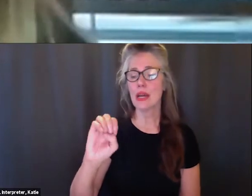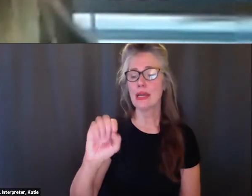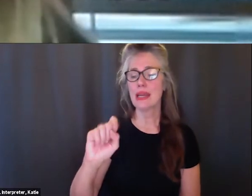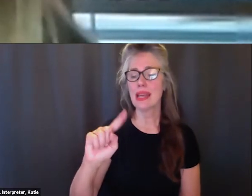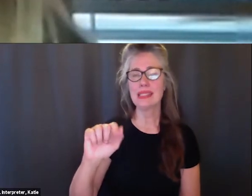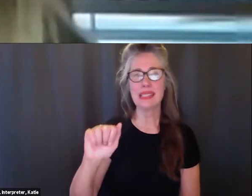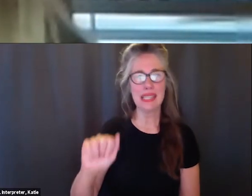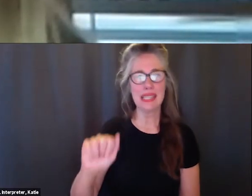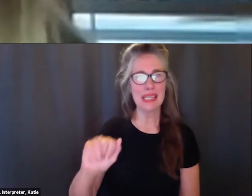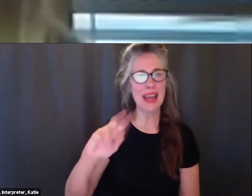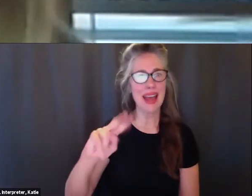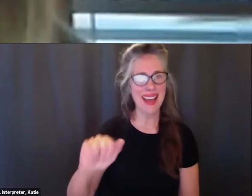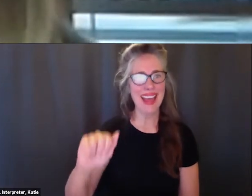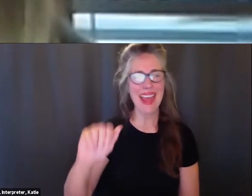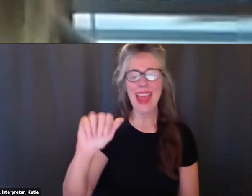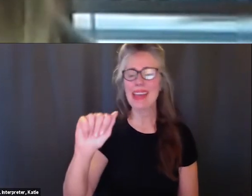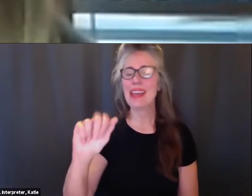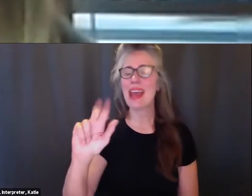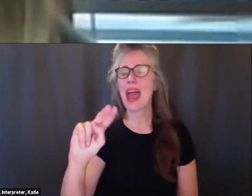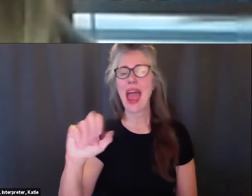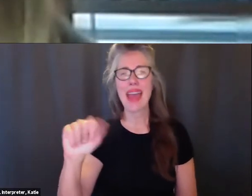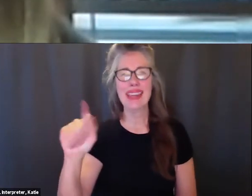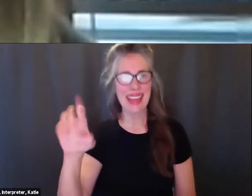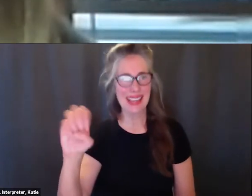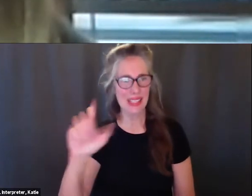Makwana and all those folks working behind the scenes.